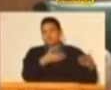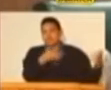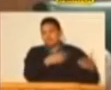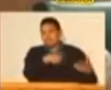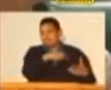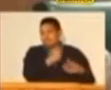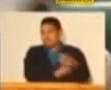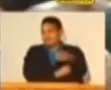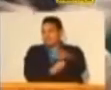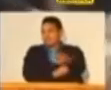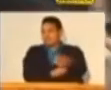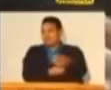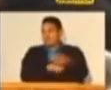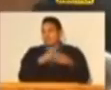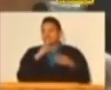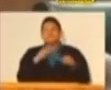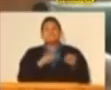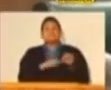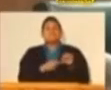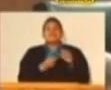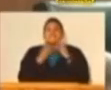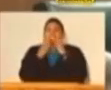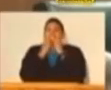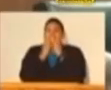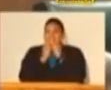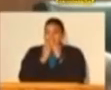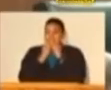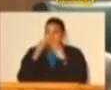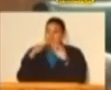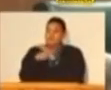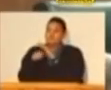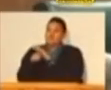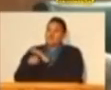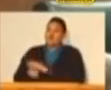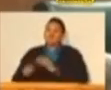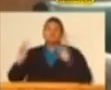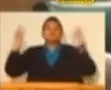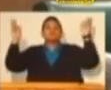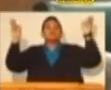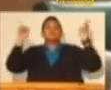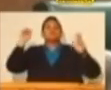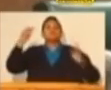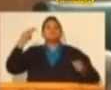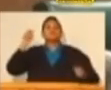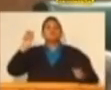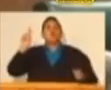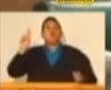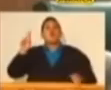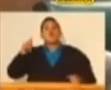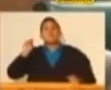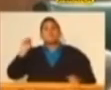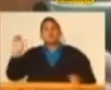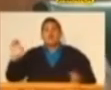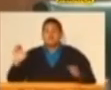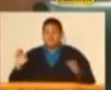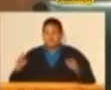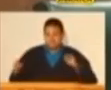which then incubated and nurtured the murderous shower posse over generations of